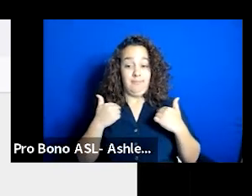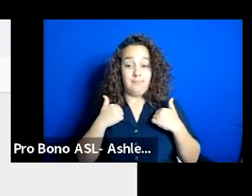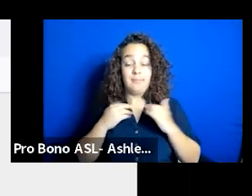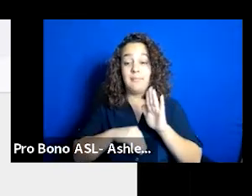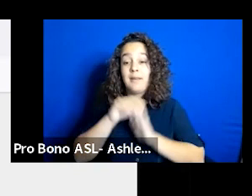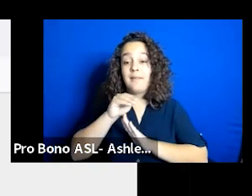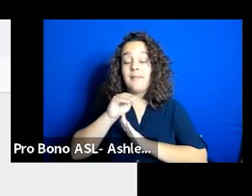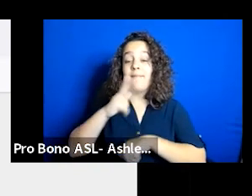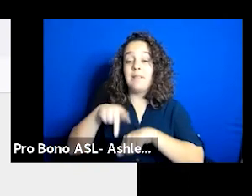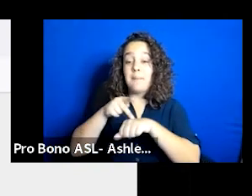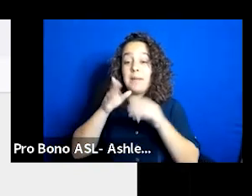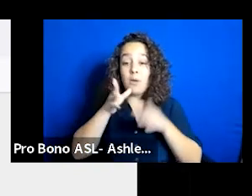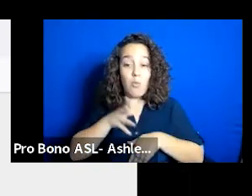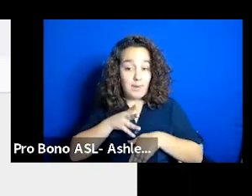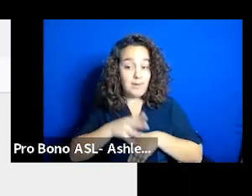Filipina woman